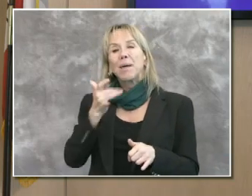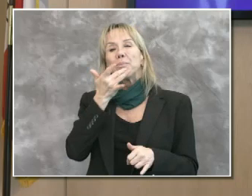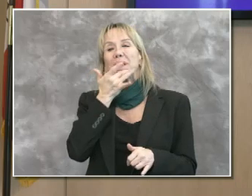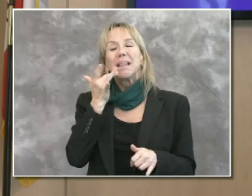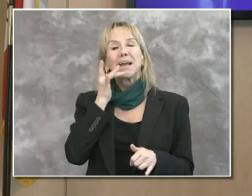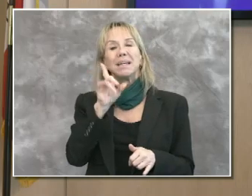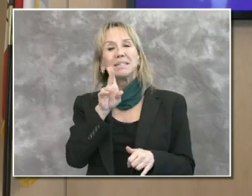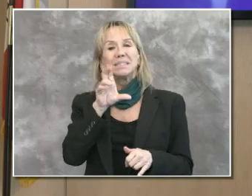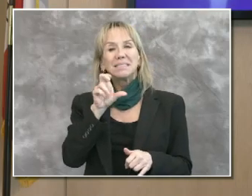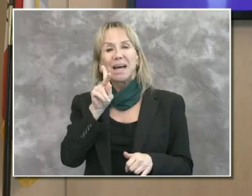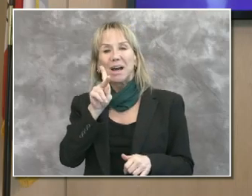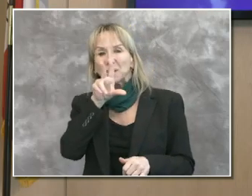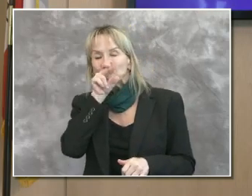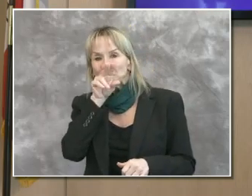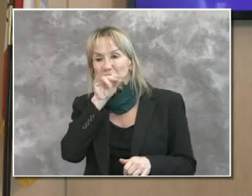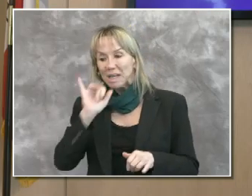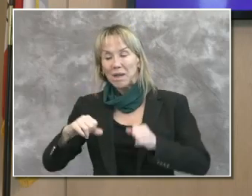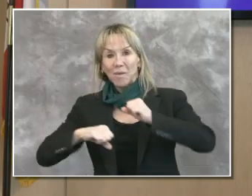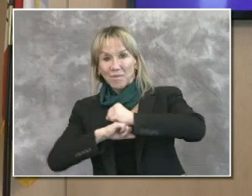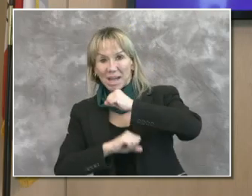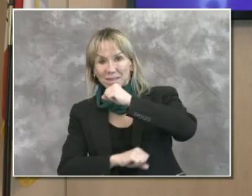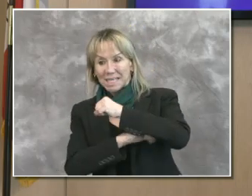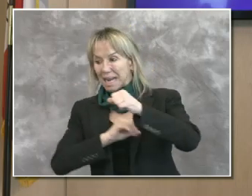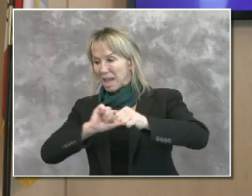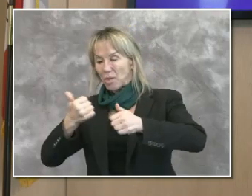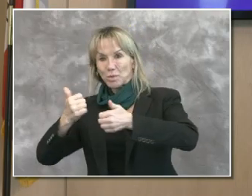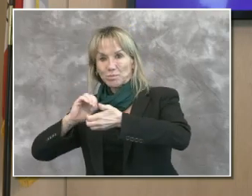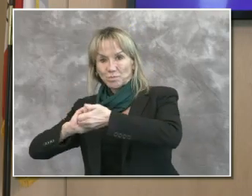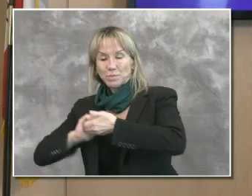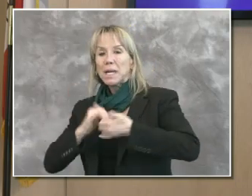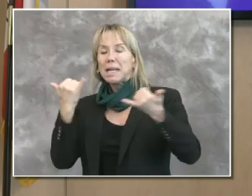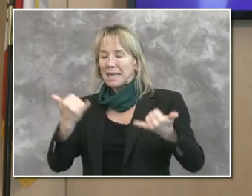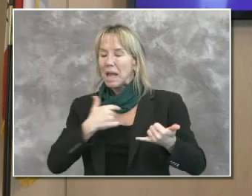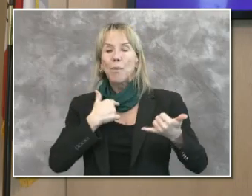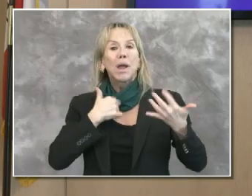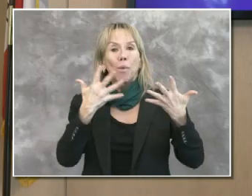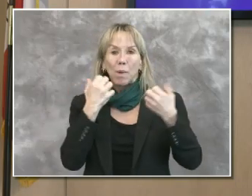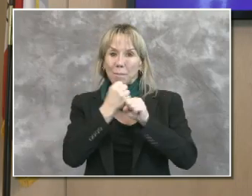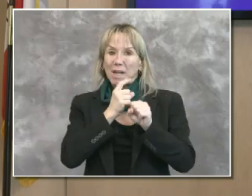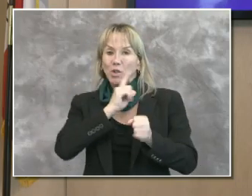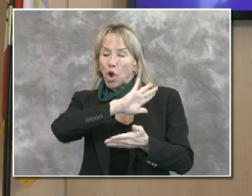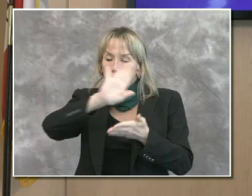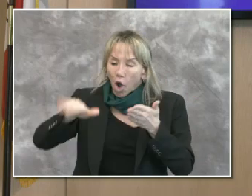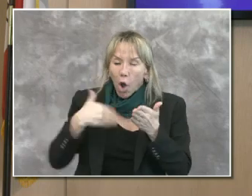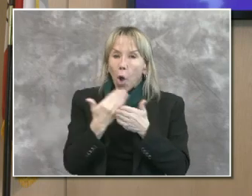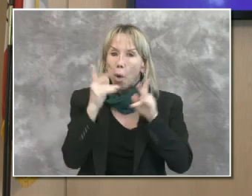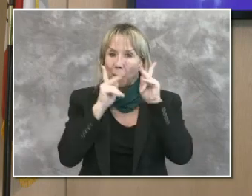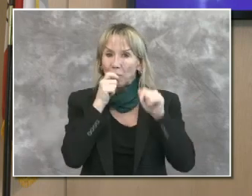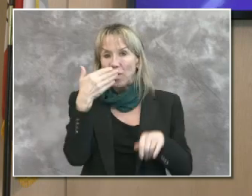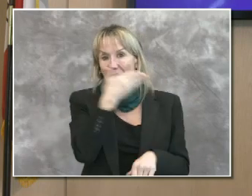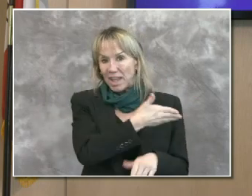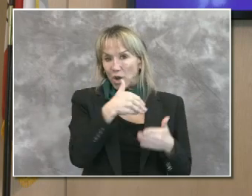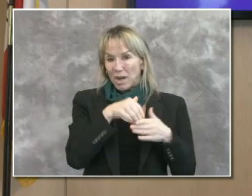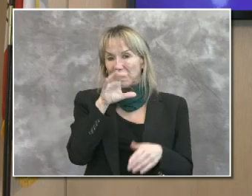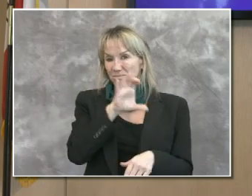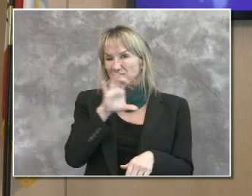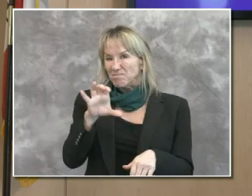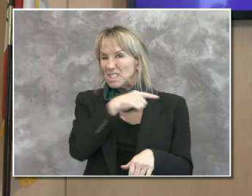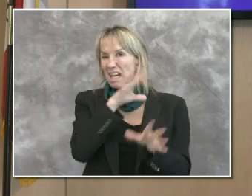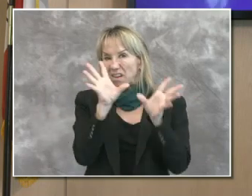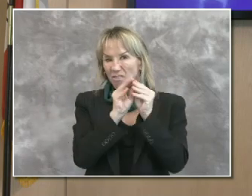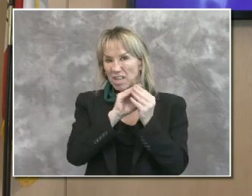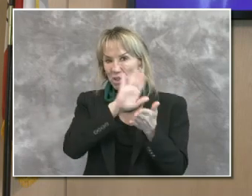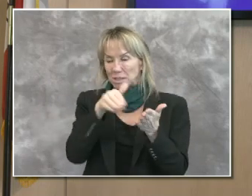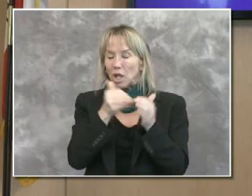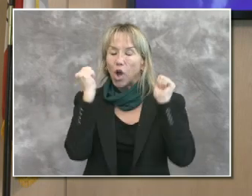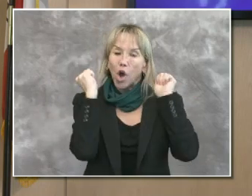Health Centers to test every single individual in the convention center. To go through whether they were